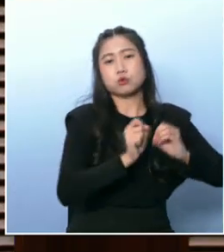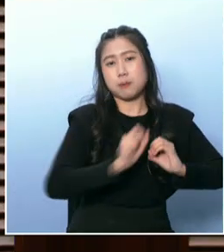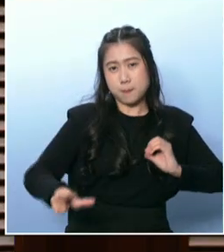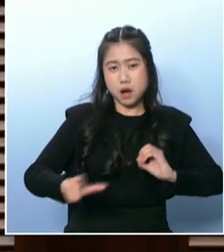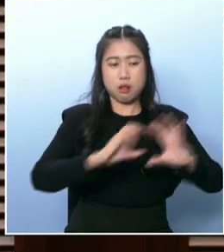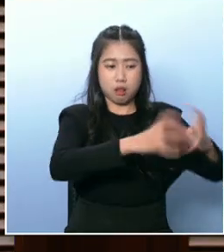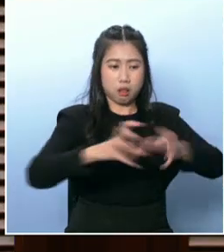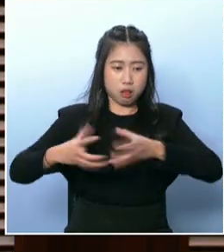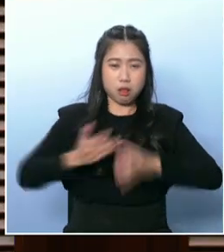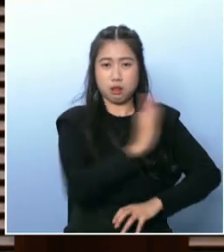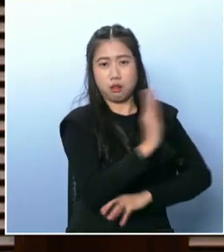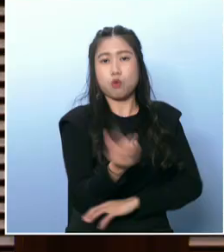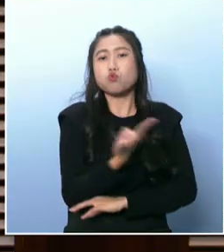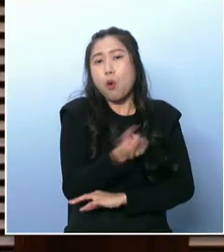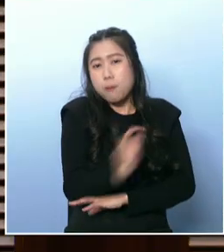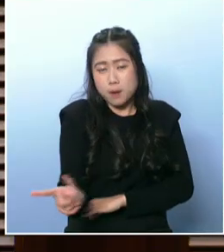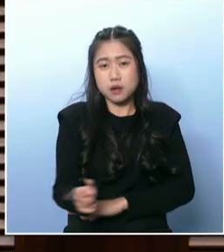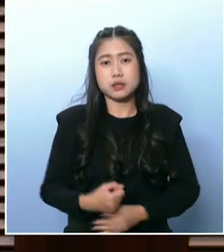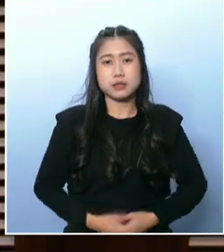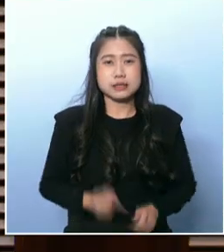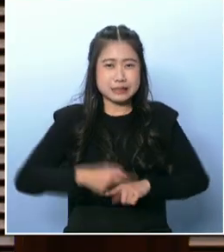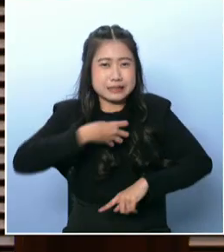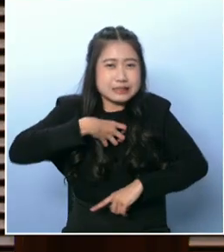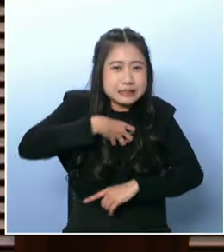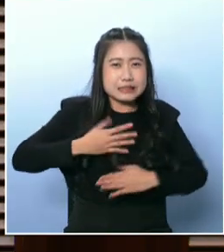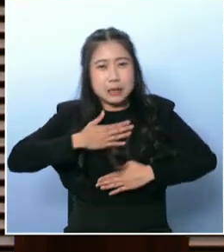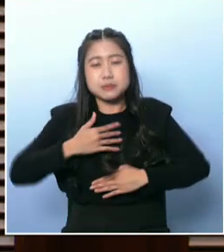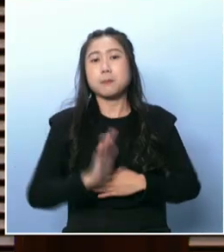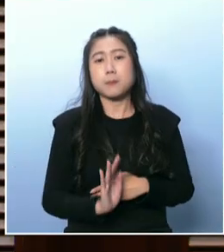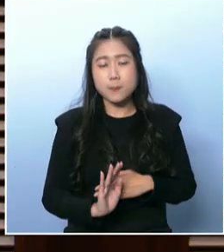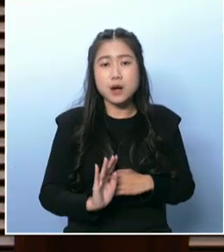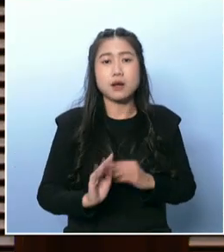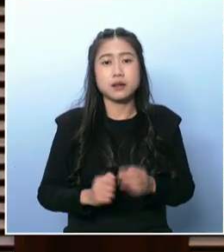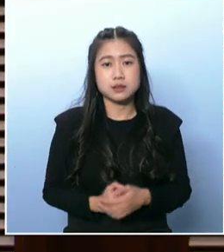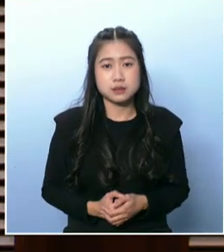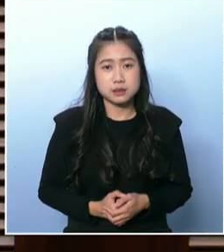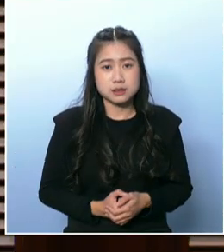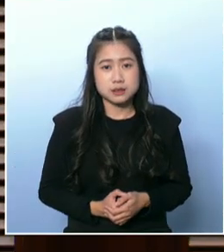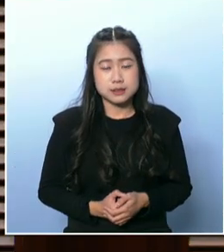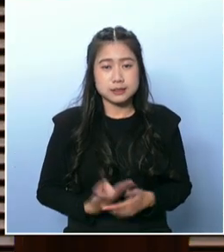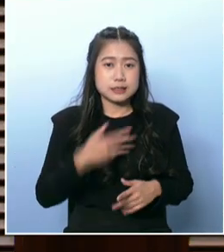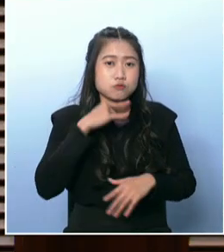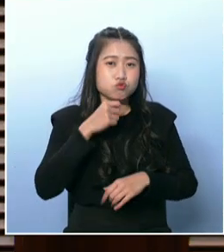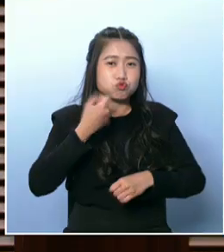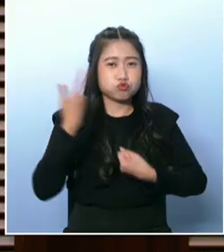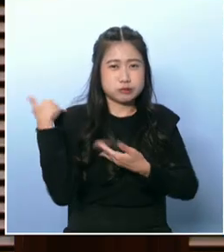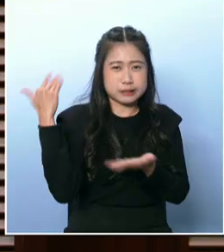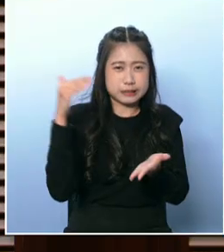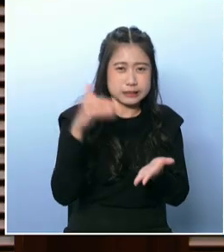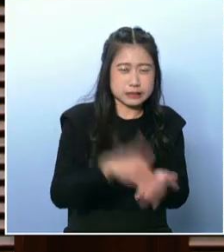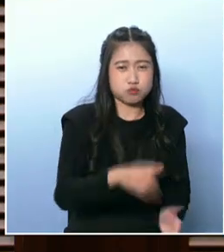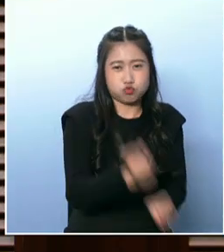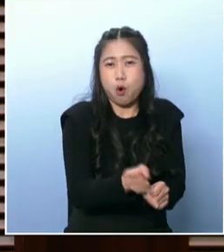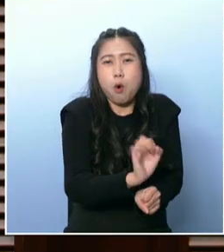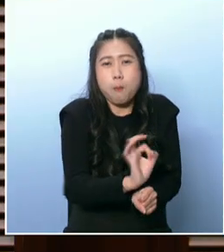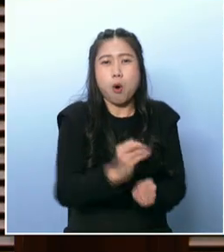are more complicated than RCHEs. You have more types of RCHDs. So I can see